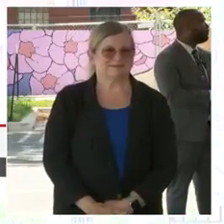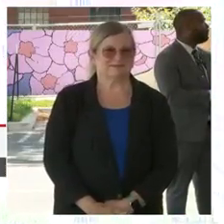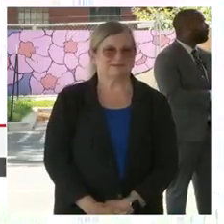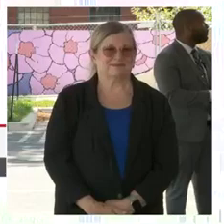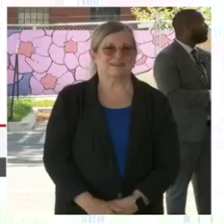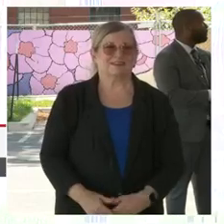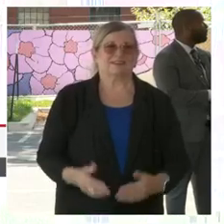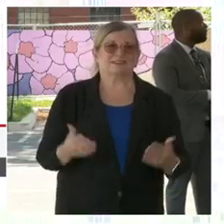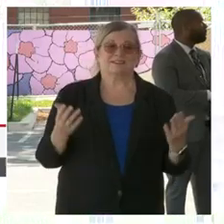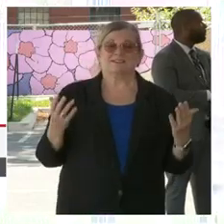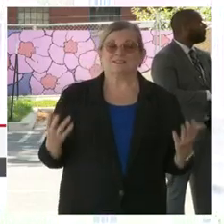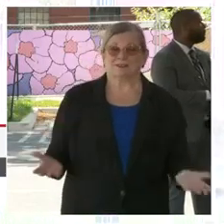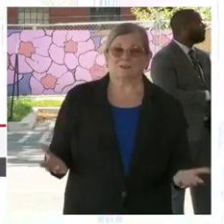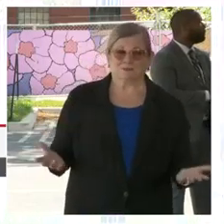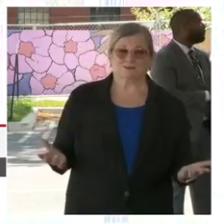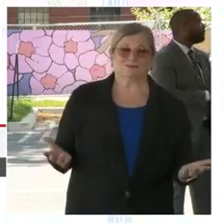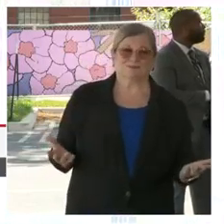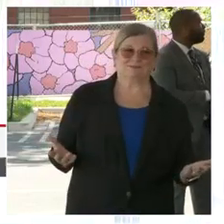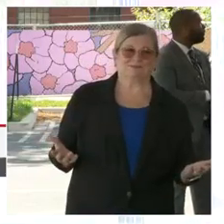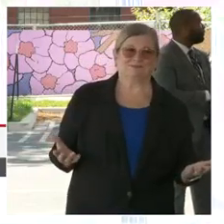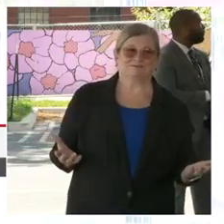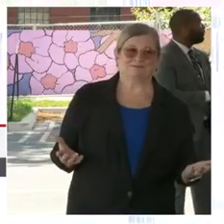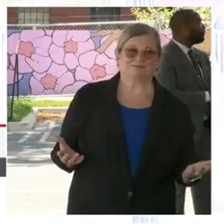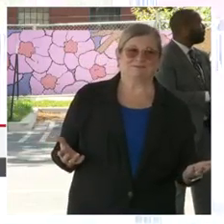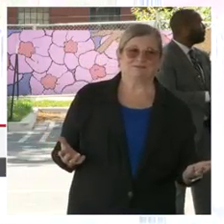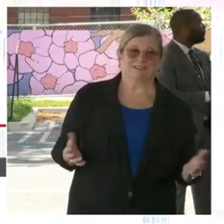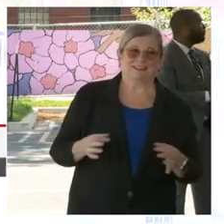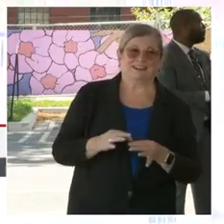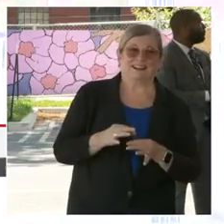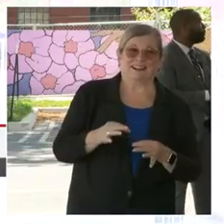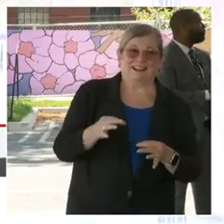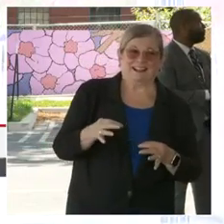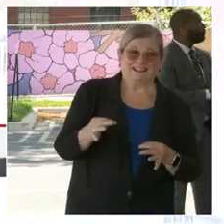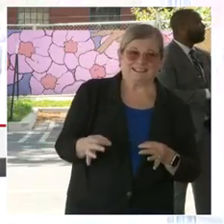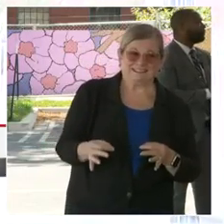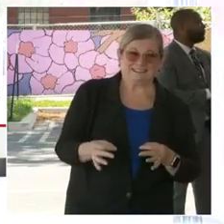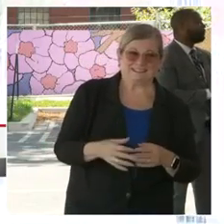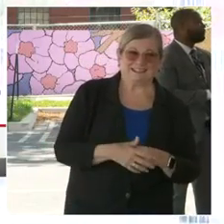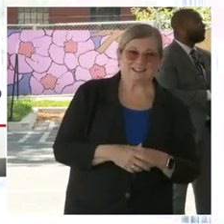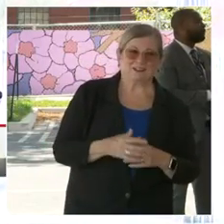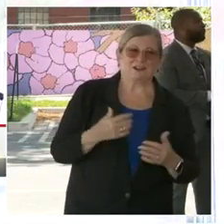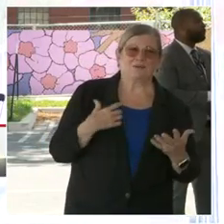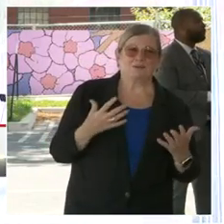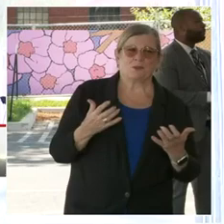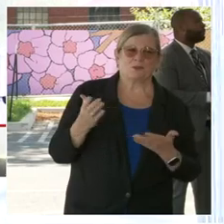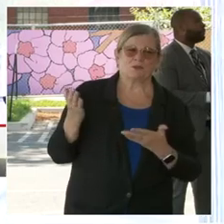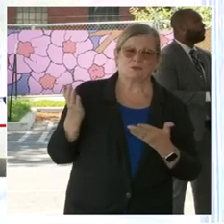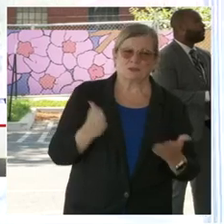So, without further ado, I want to bring somebody to the podium.